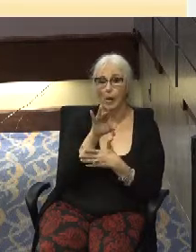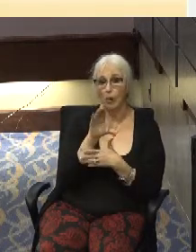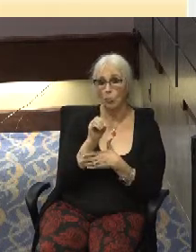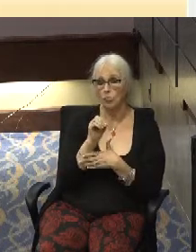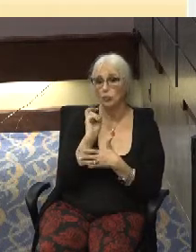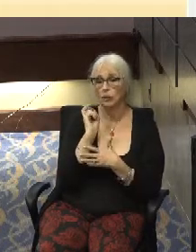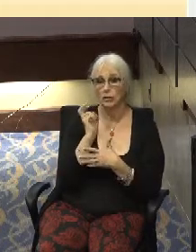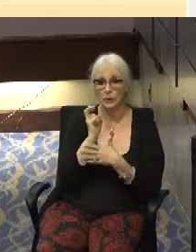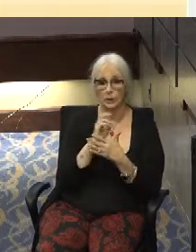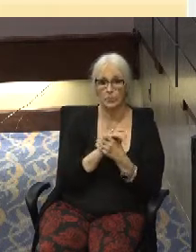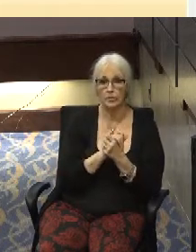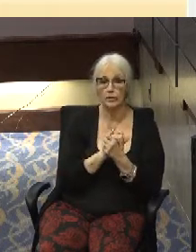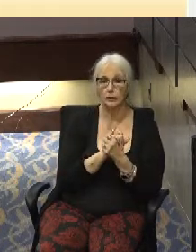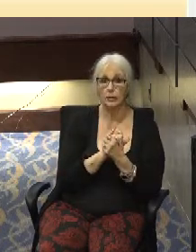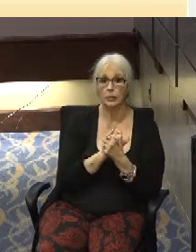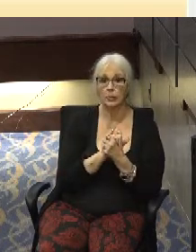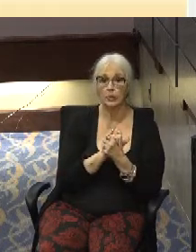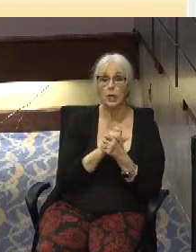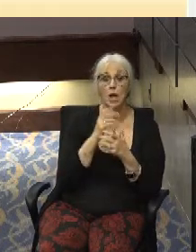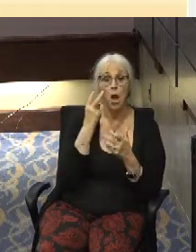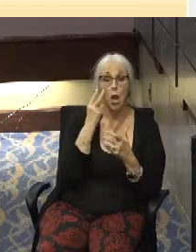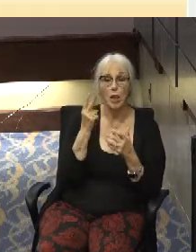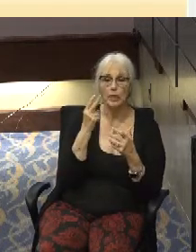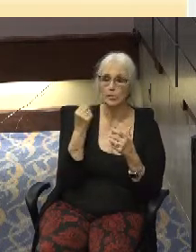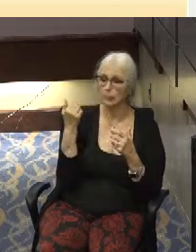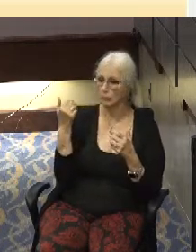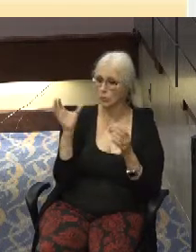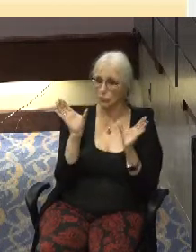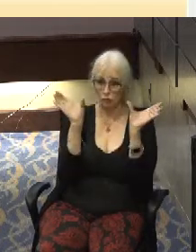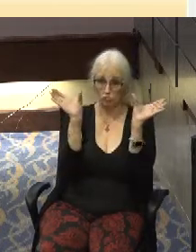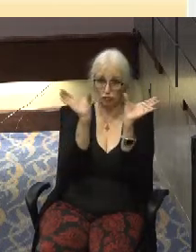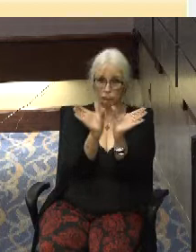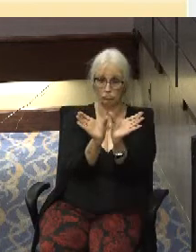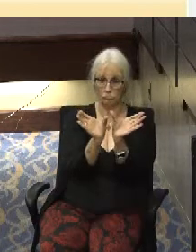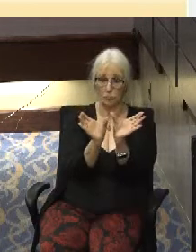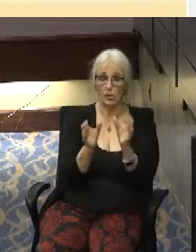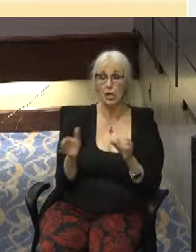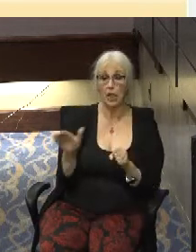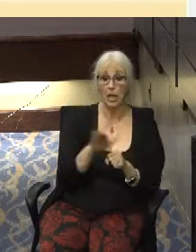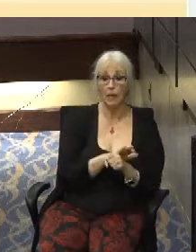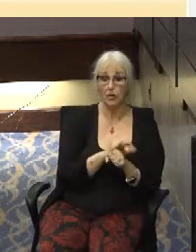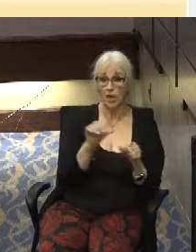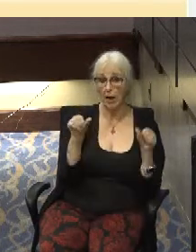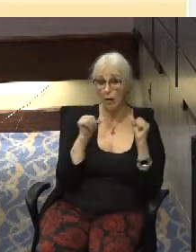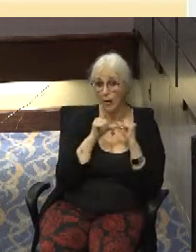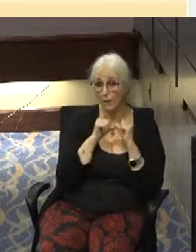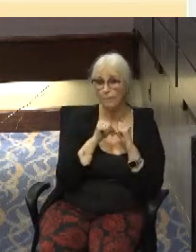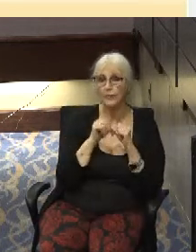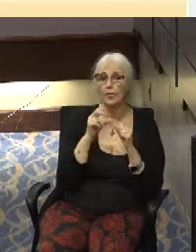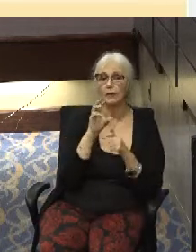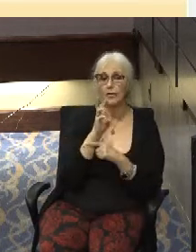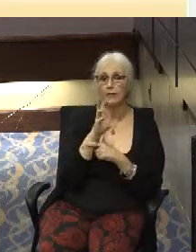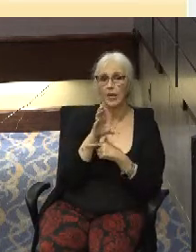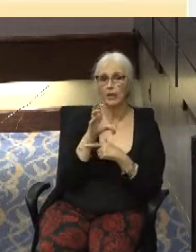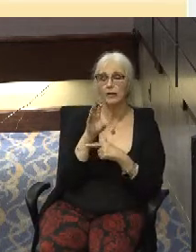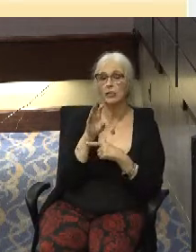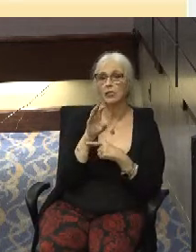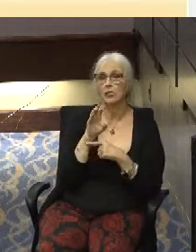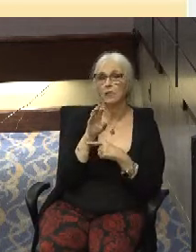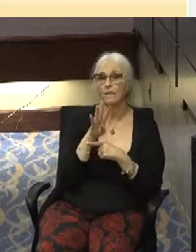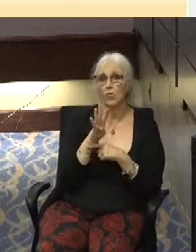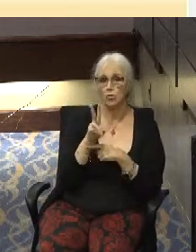zones. Looking side by side, the coverage area of existing to Scenario 2 is from 65 to 43 square